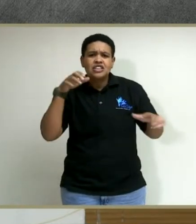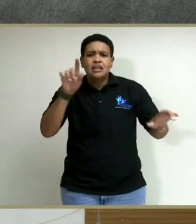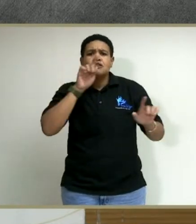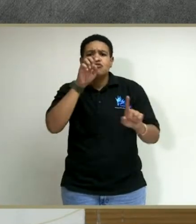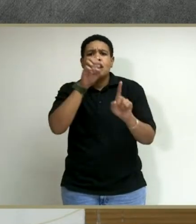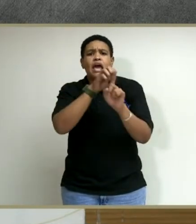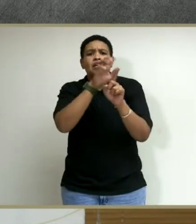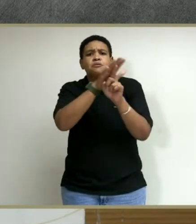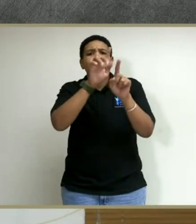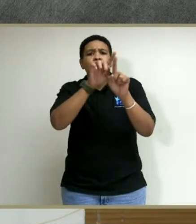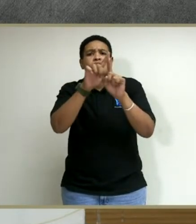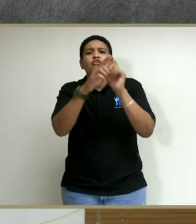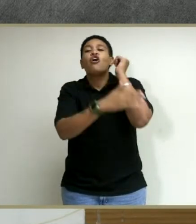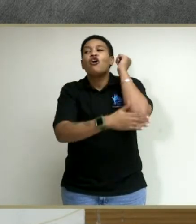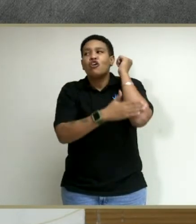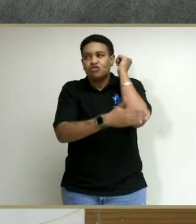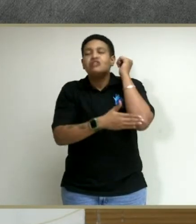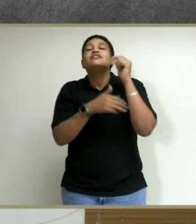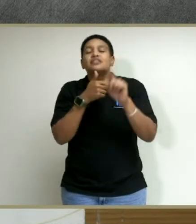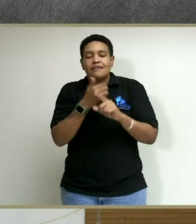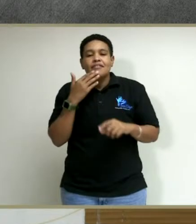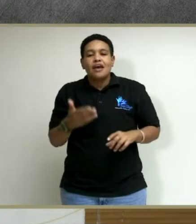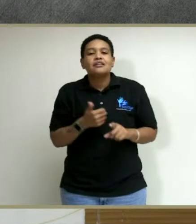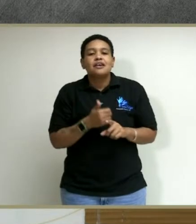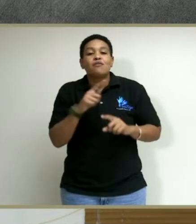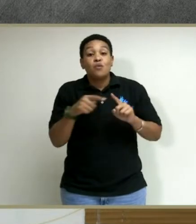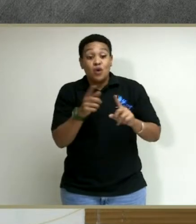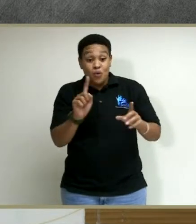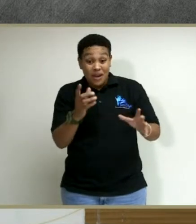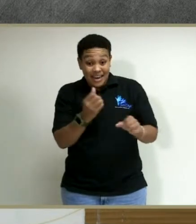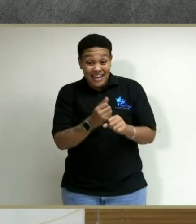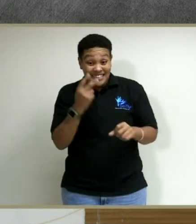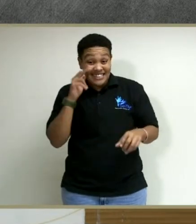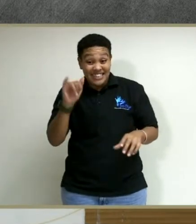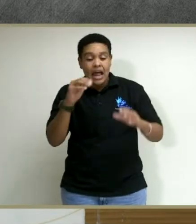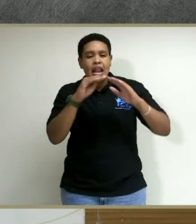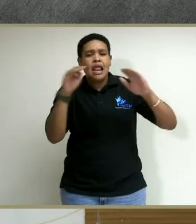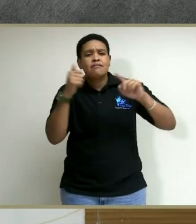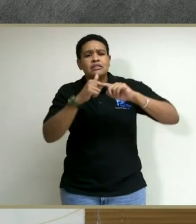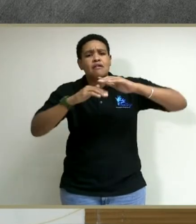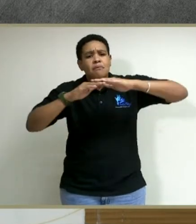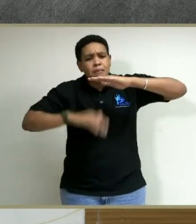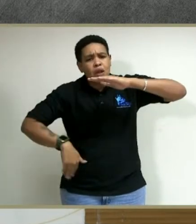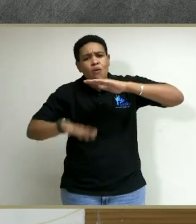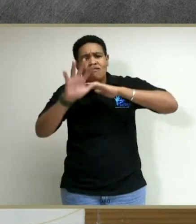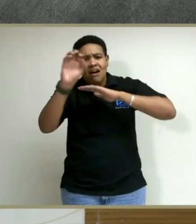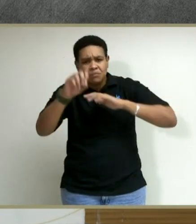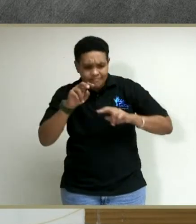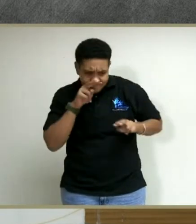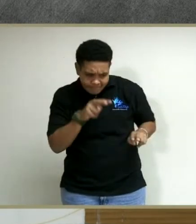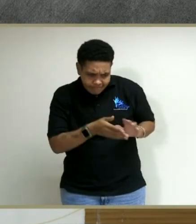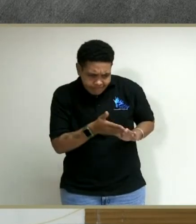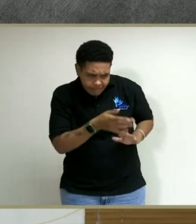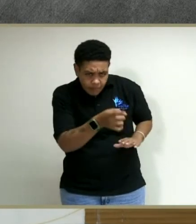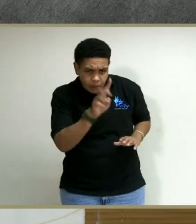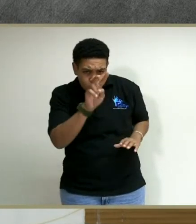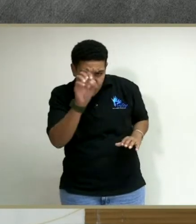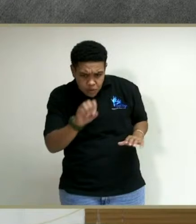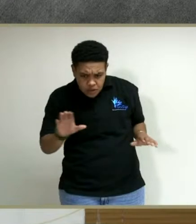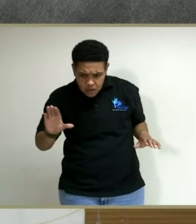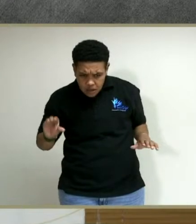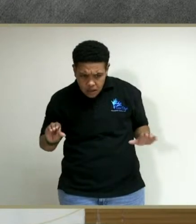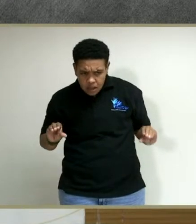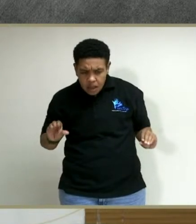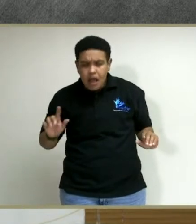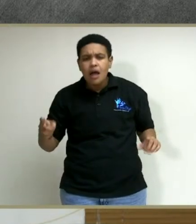in country. And where we want to get is when you see that level running below 5%, 2%,